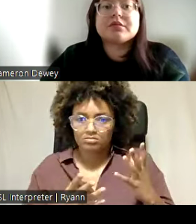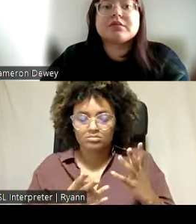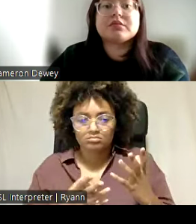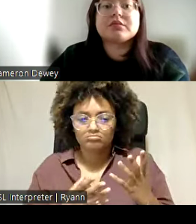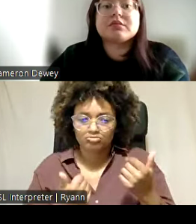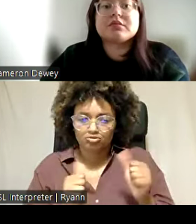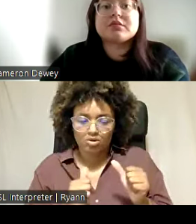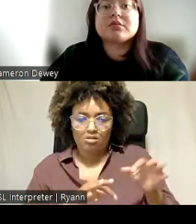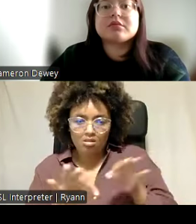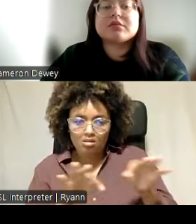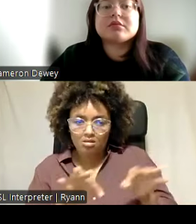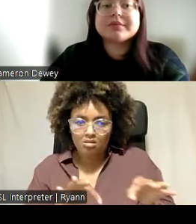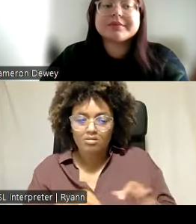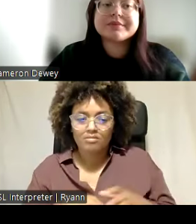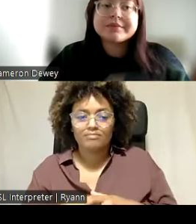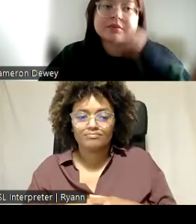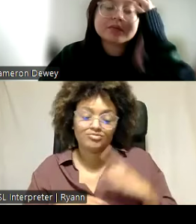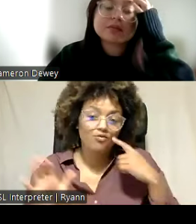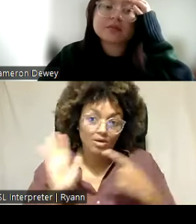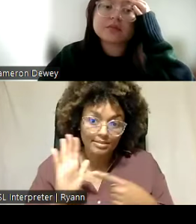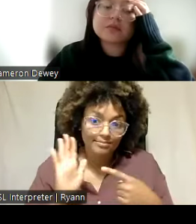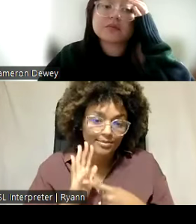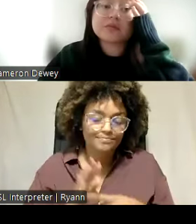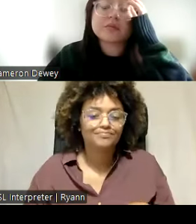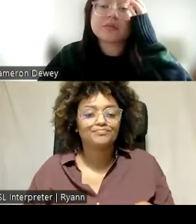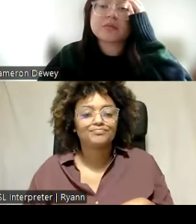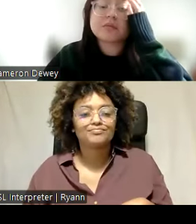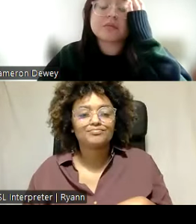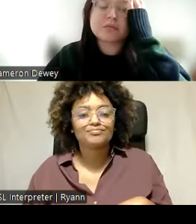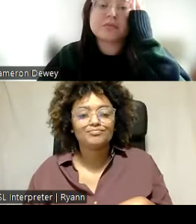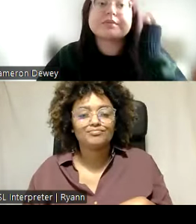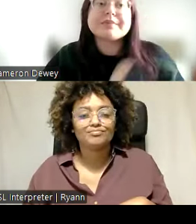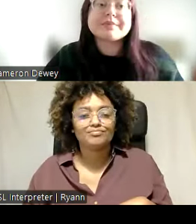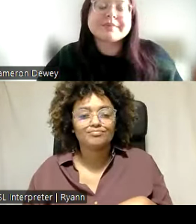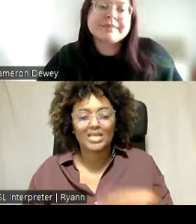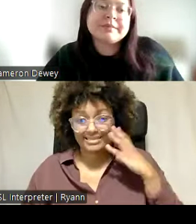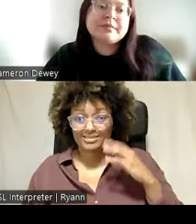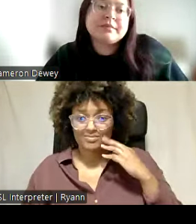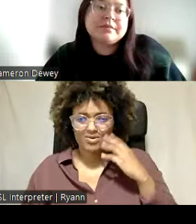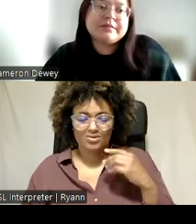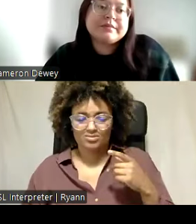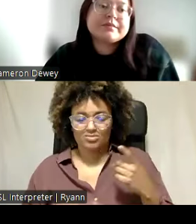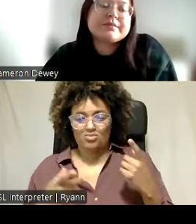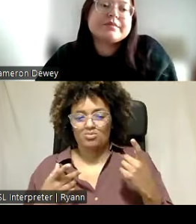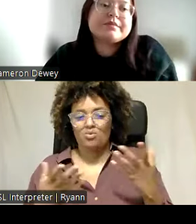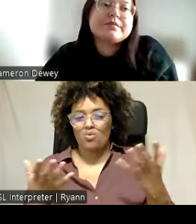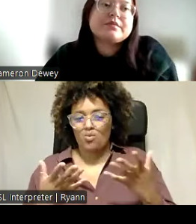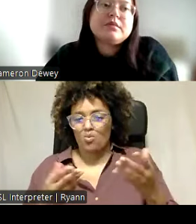other statements such as, what are you able to tell me about the experience? Can you clarify this or